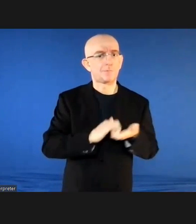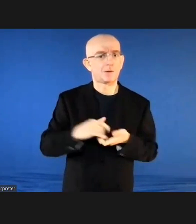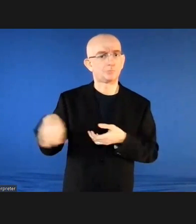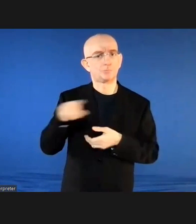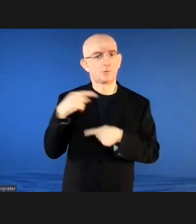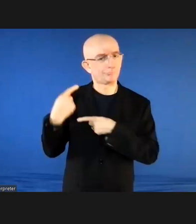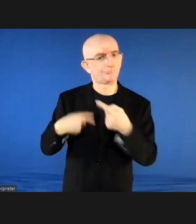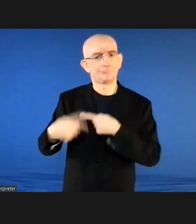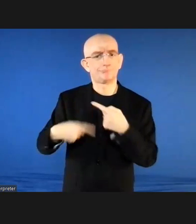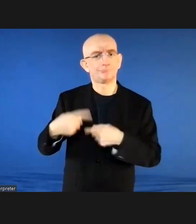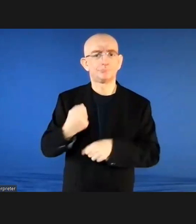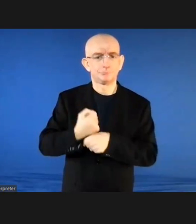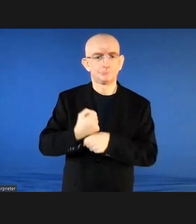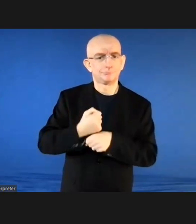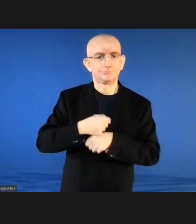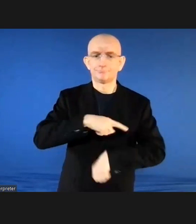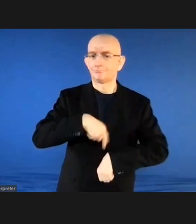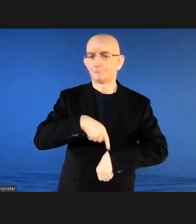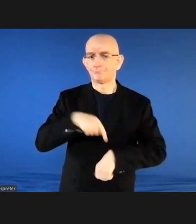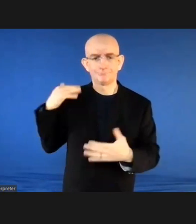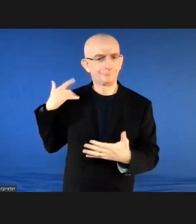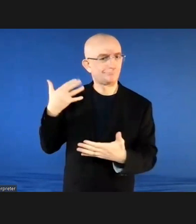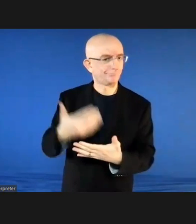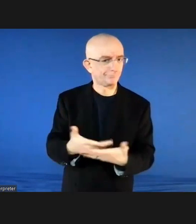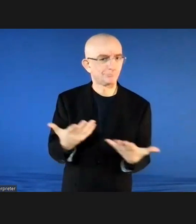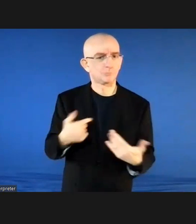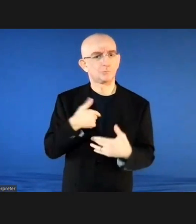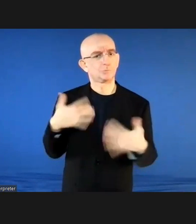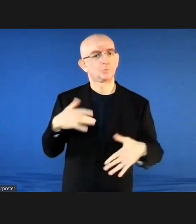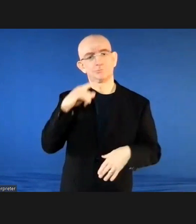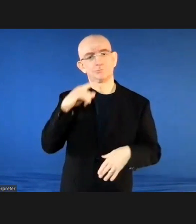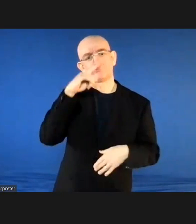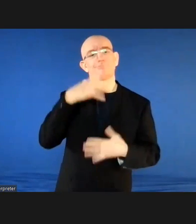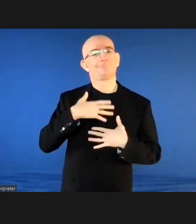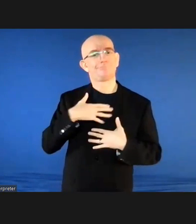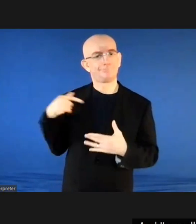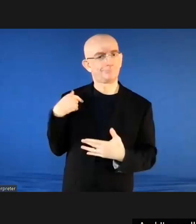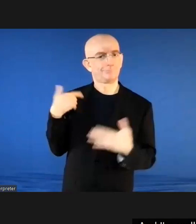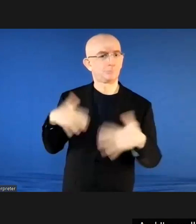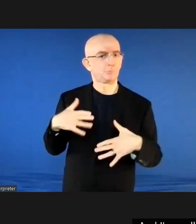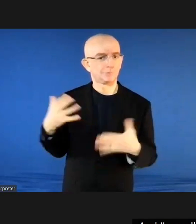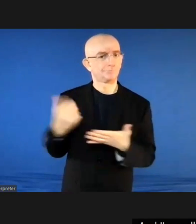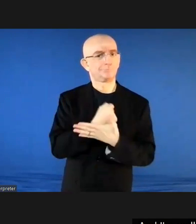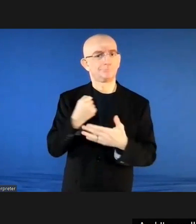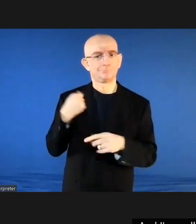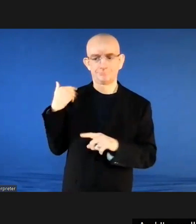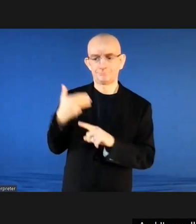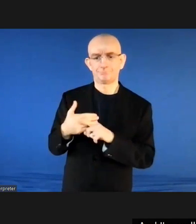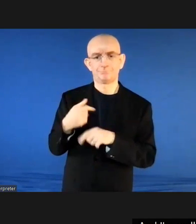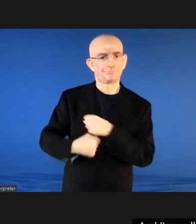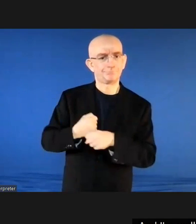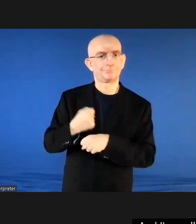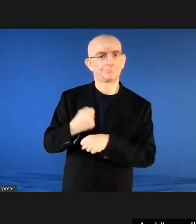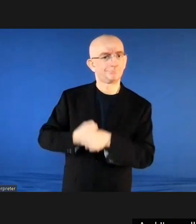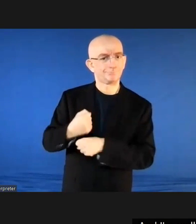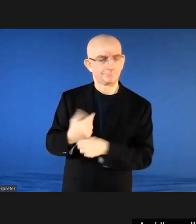together over the last couple of years. And I just wanted to say a bit more about what we've done